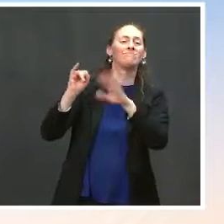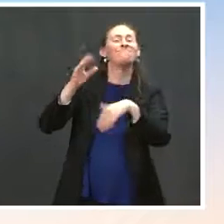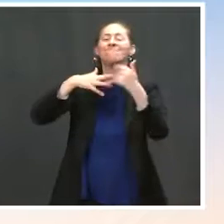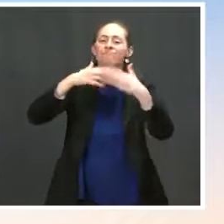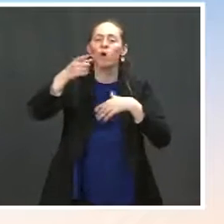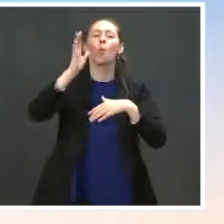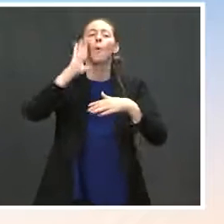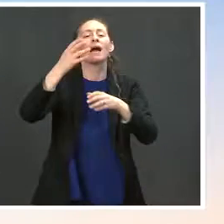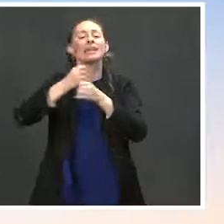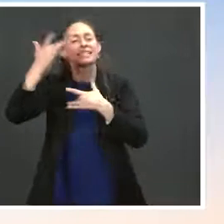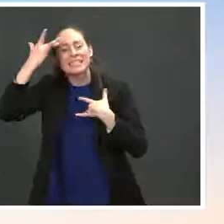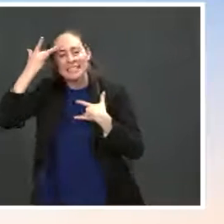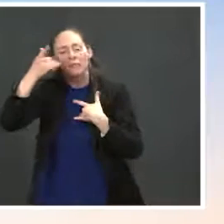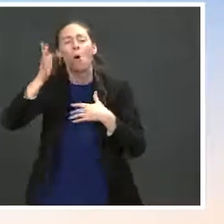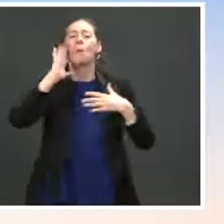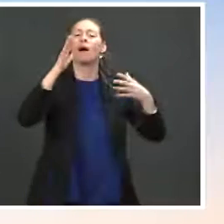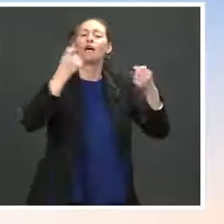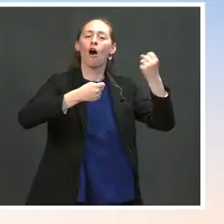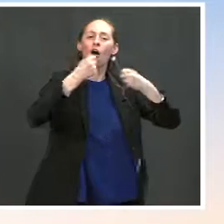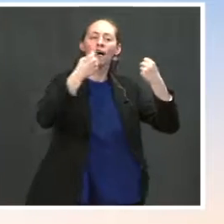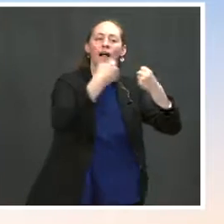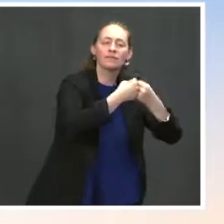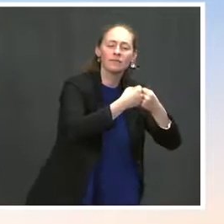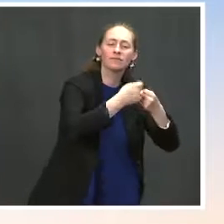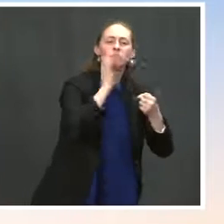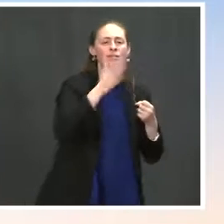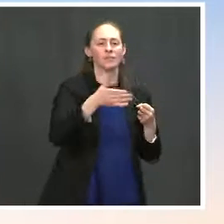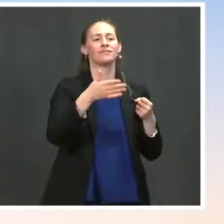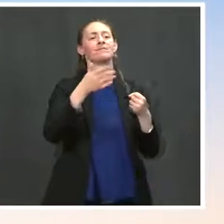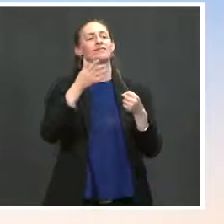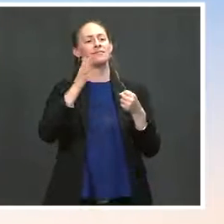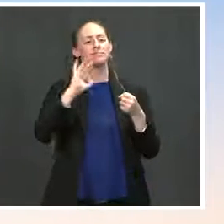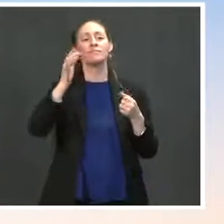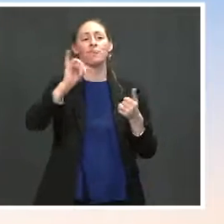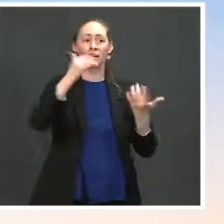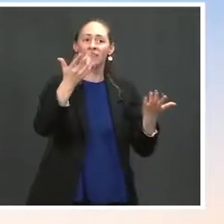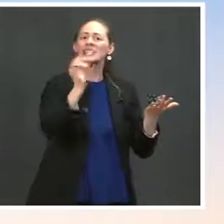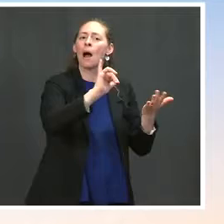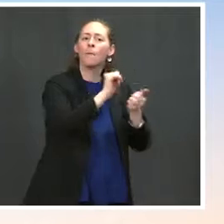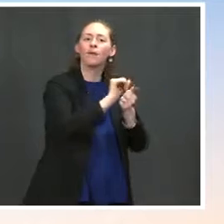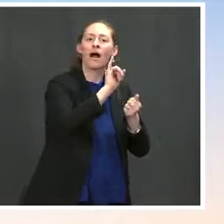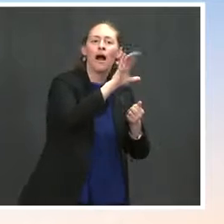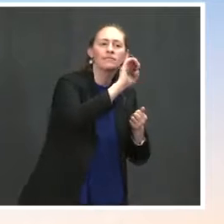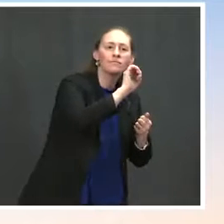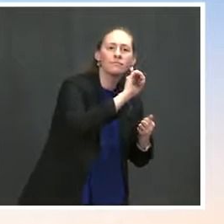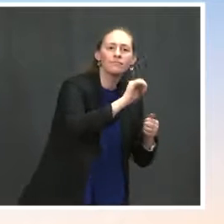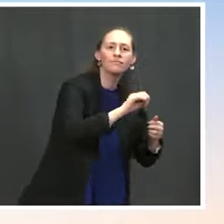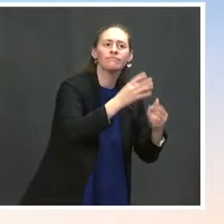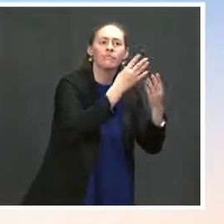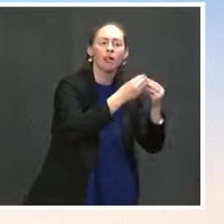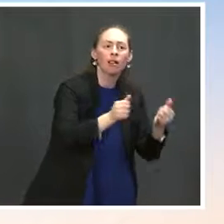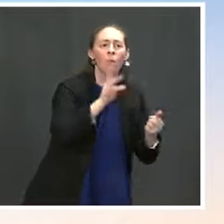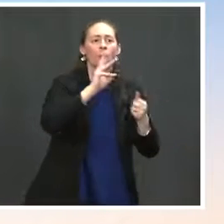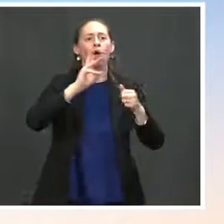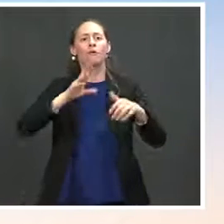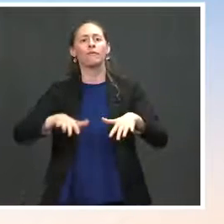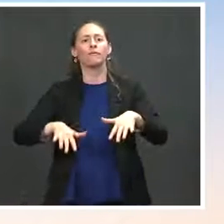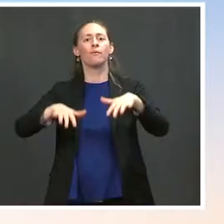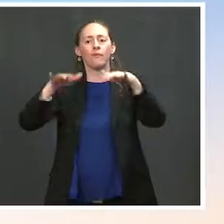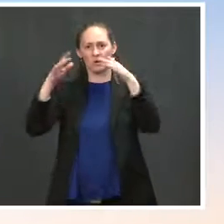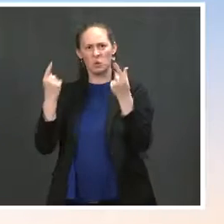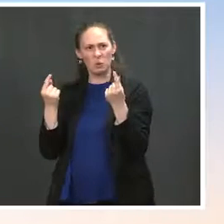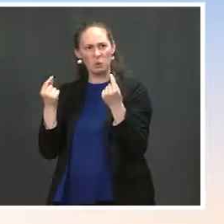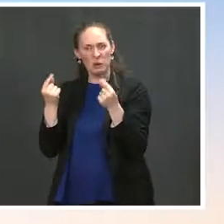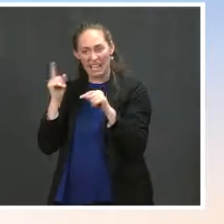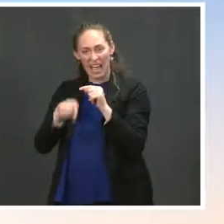are going to happen, that the ice is melting, that the sea is rising, that warming, and yet we're not buying insurance. And so you're darn right they're